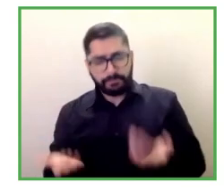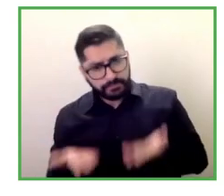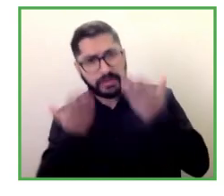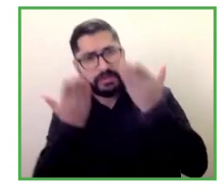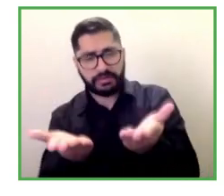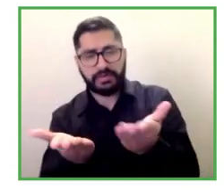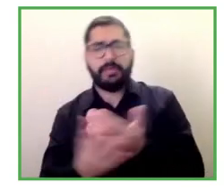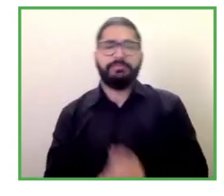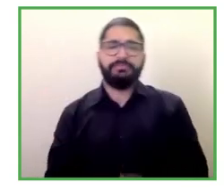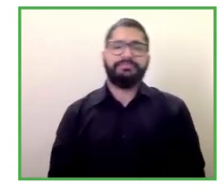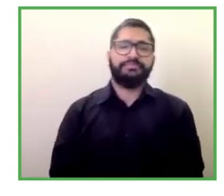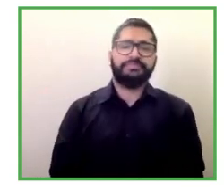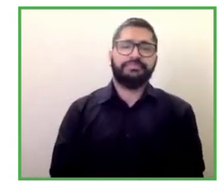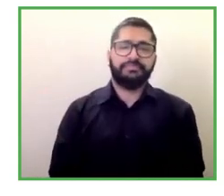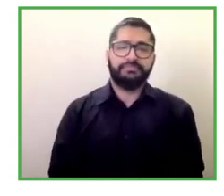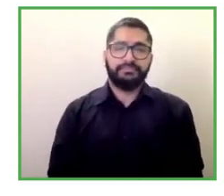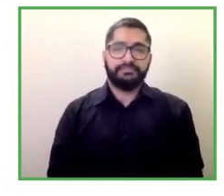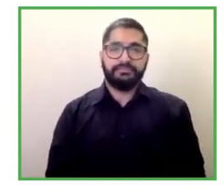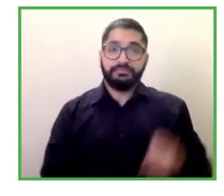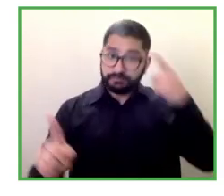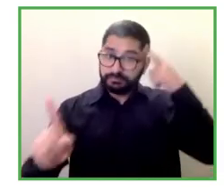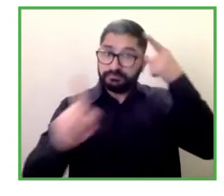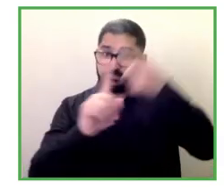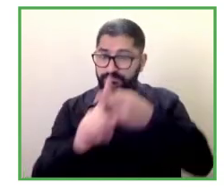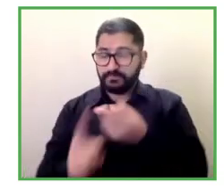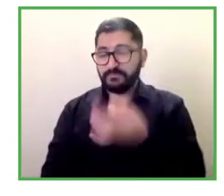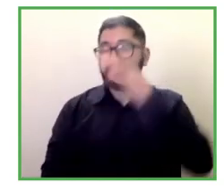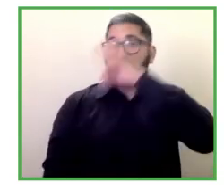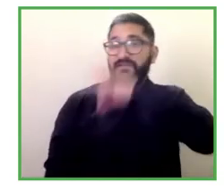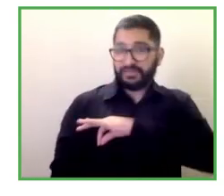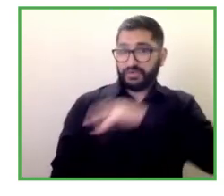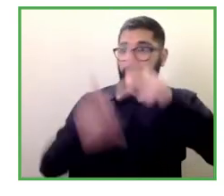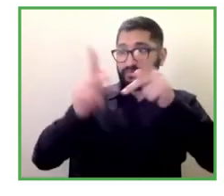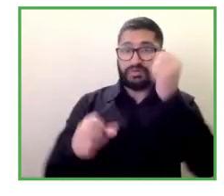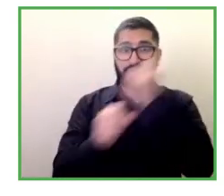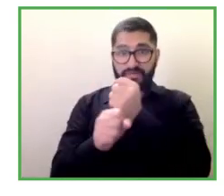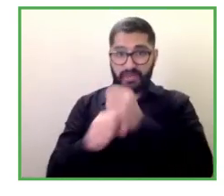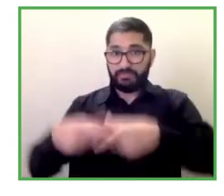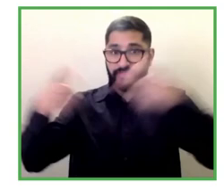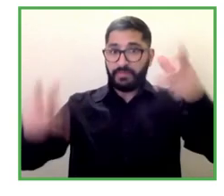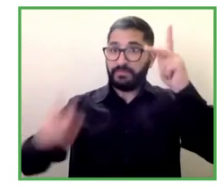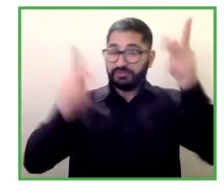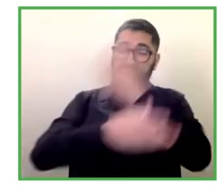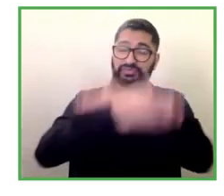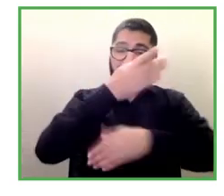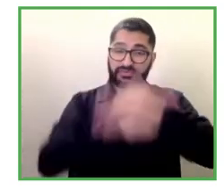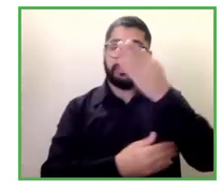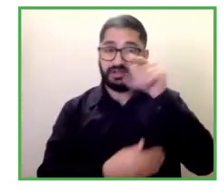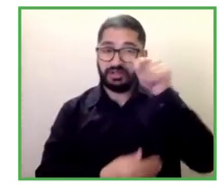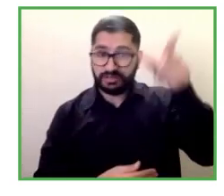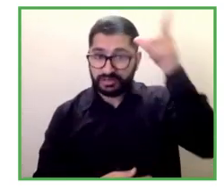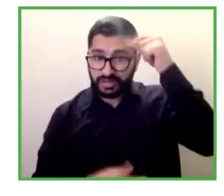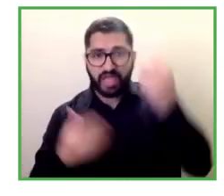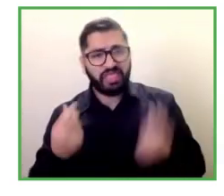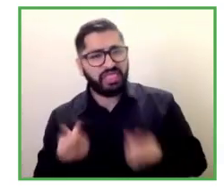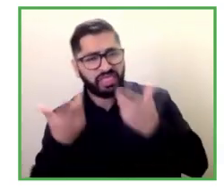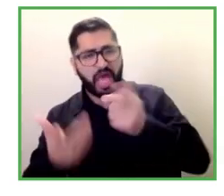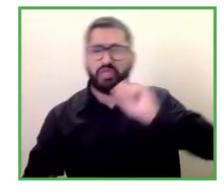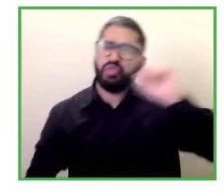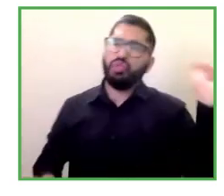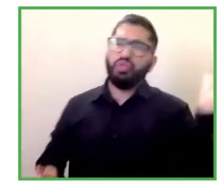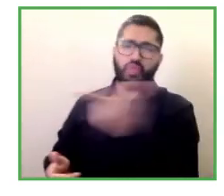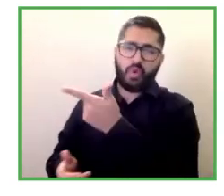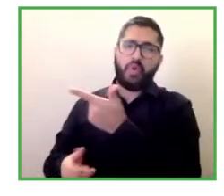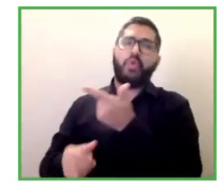this case, and favor public employment for people with intellectual disabilities, provide